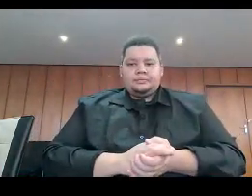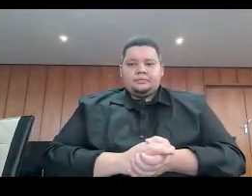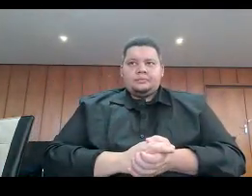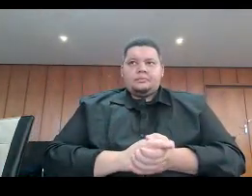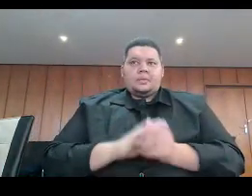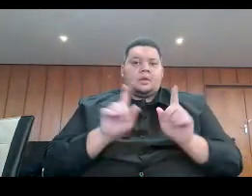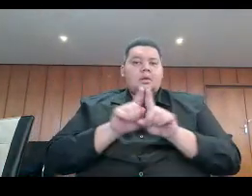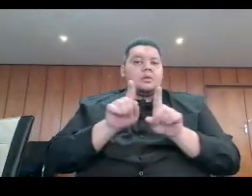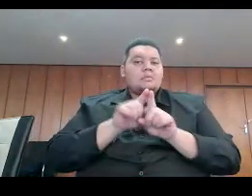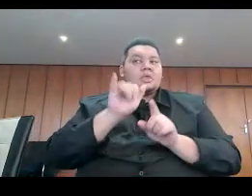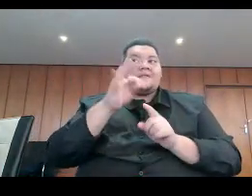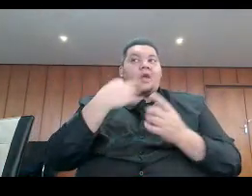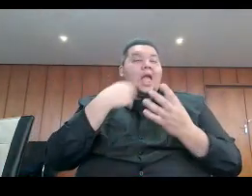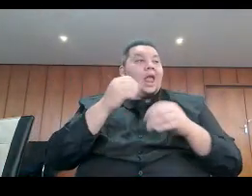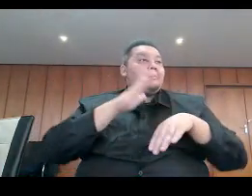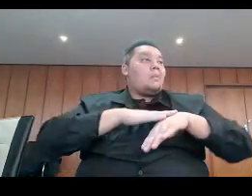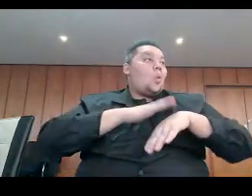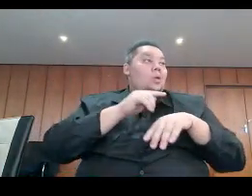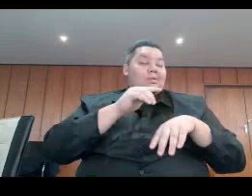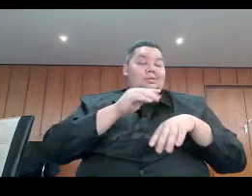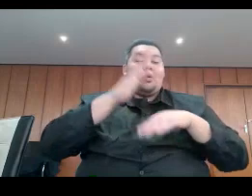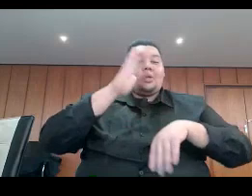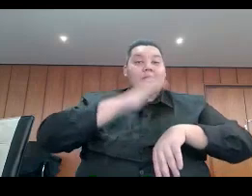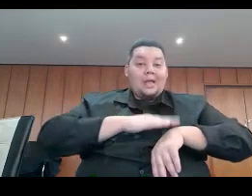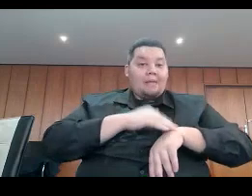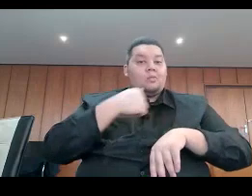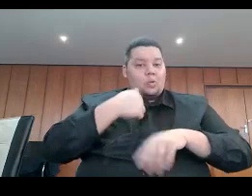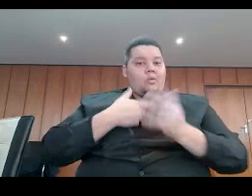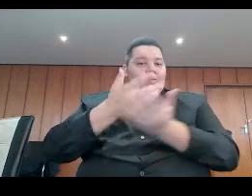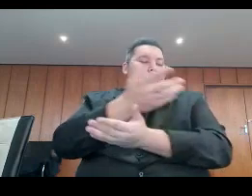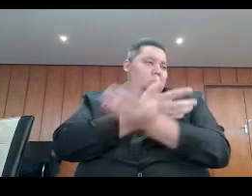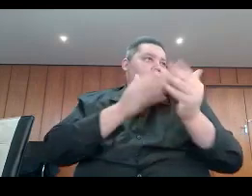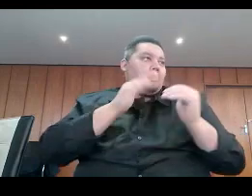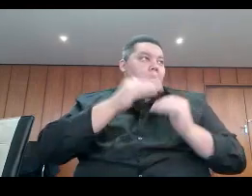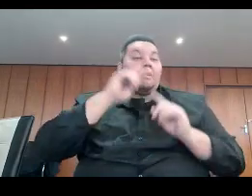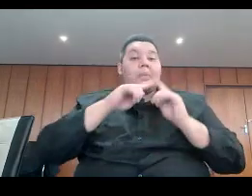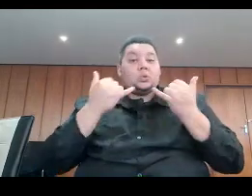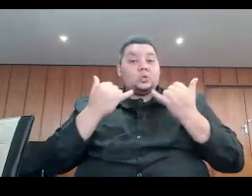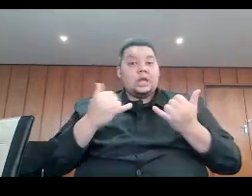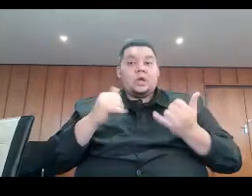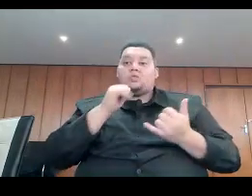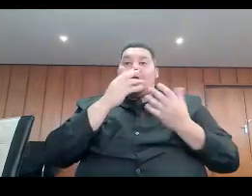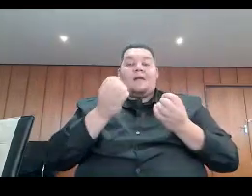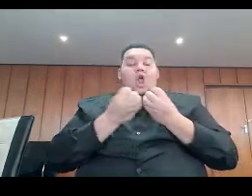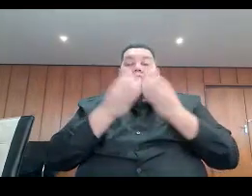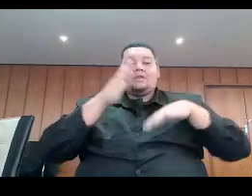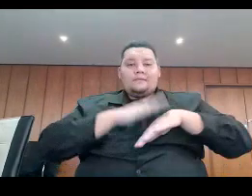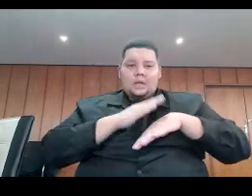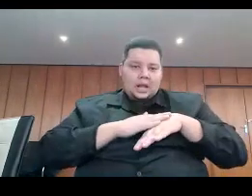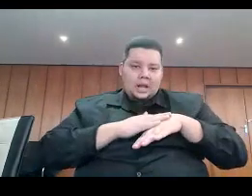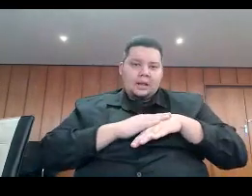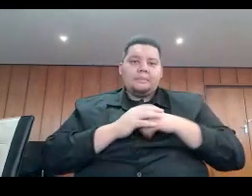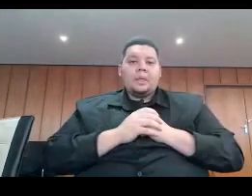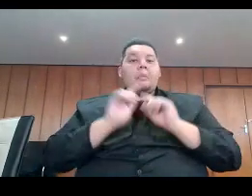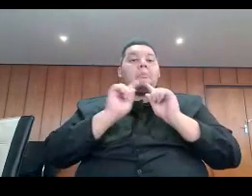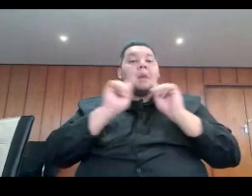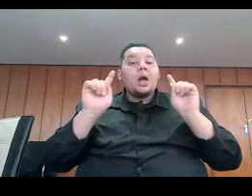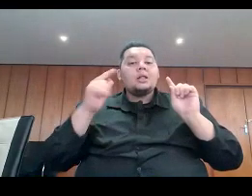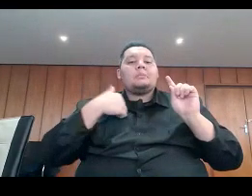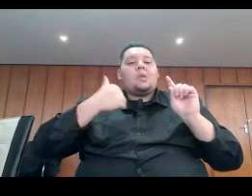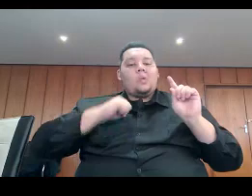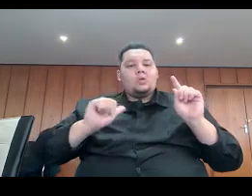And if we had more time, we would be talking a lot more. But today we don't have that time. But I do want to